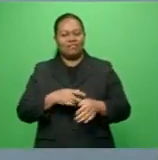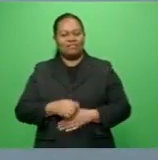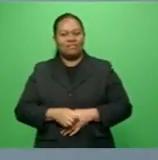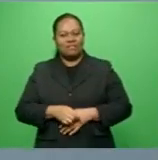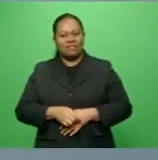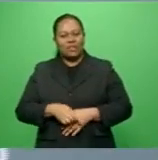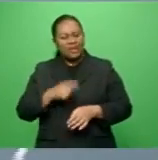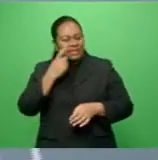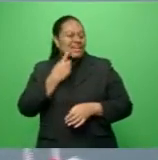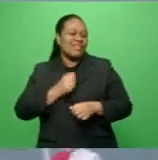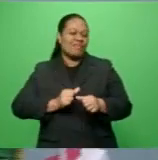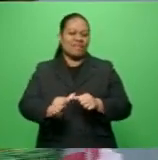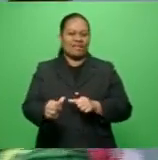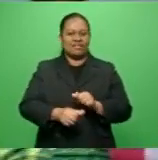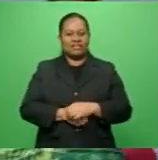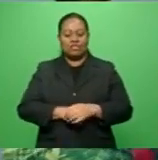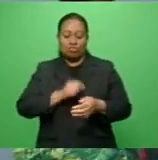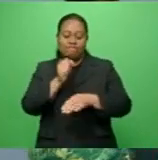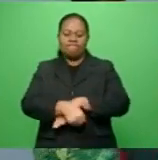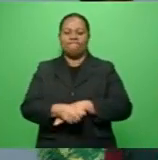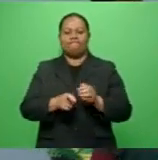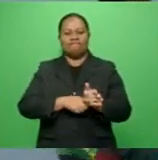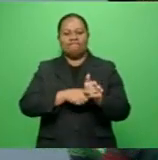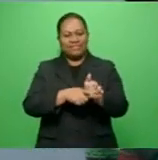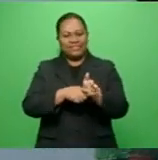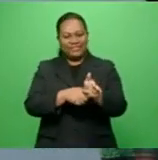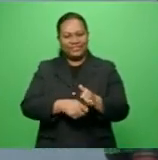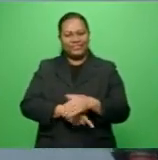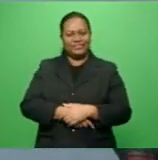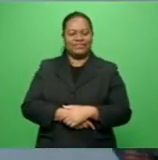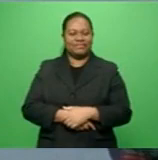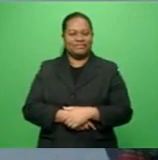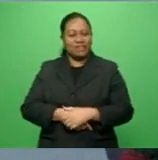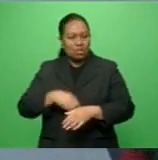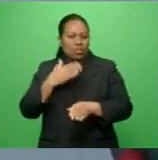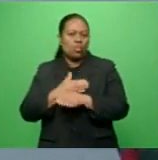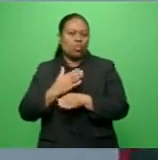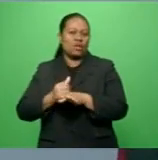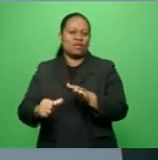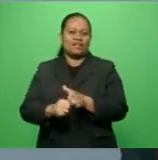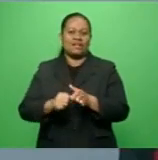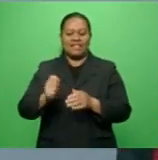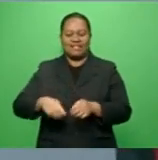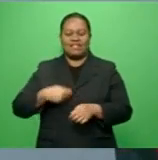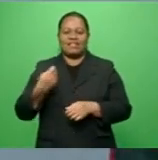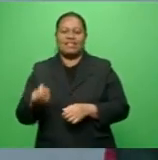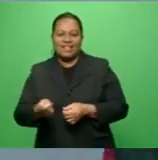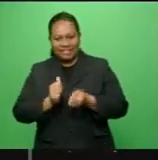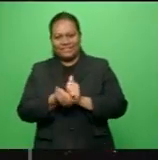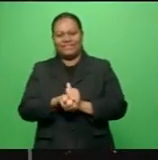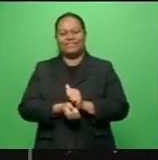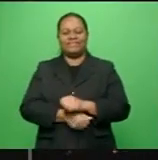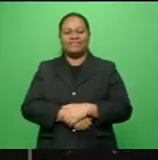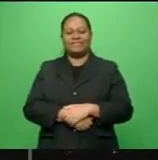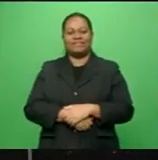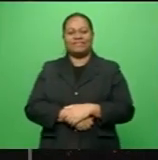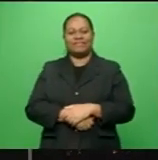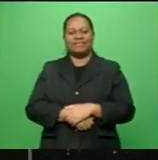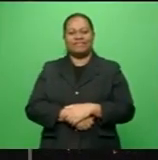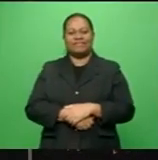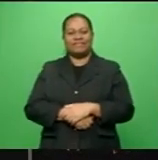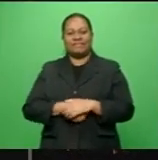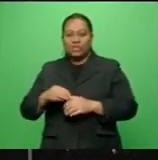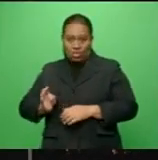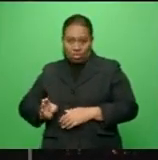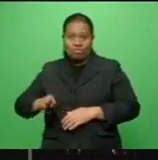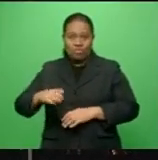very best to beat Lotoka and to work hard in our next 6 games. The Boer